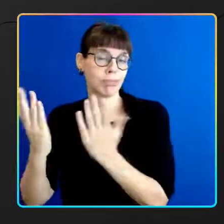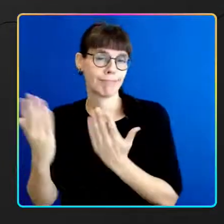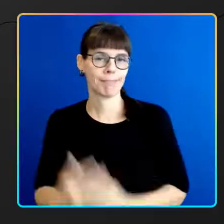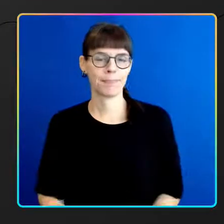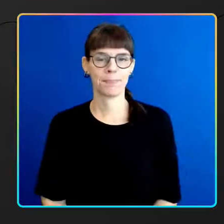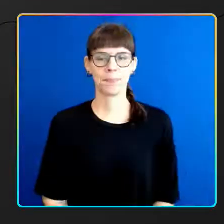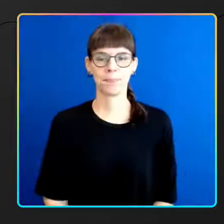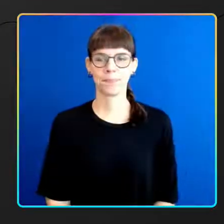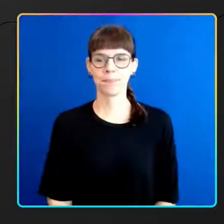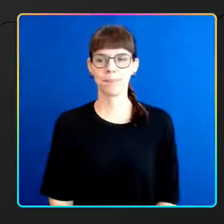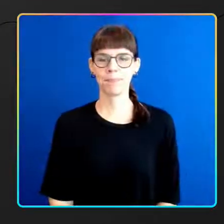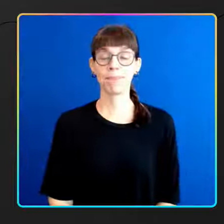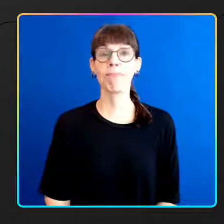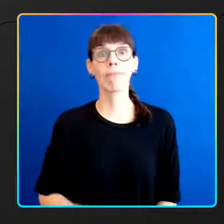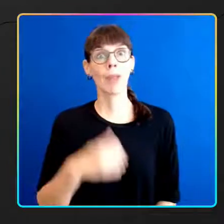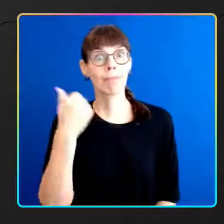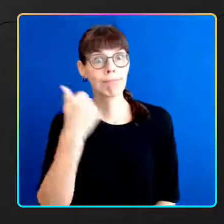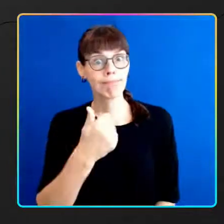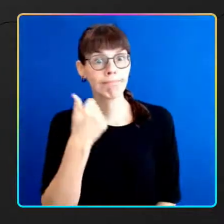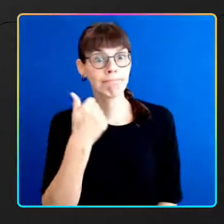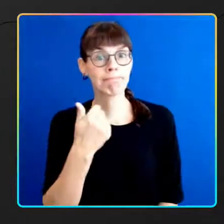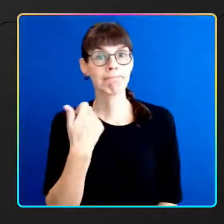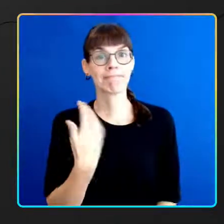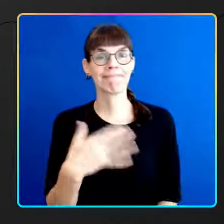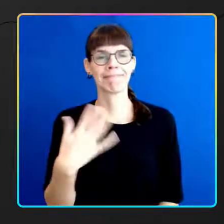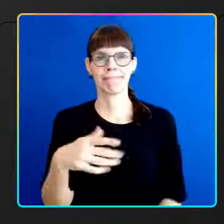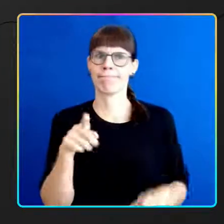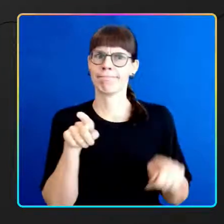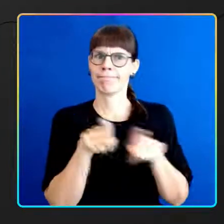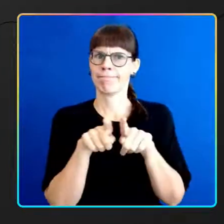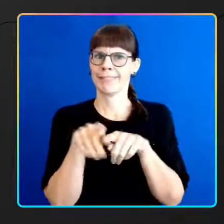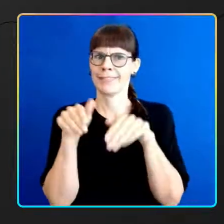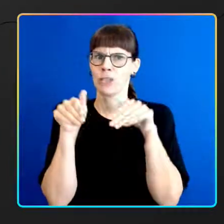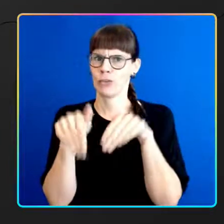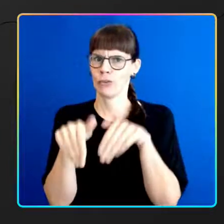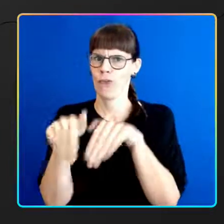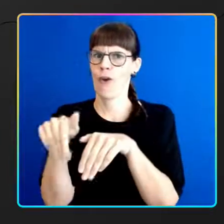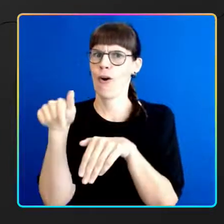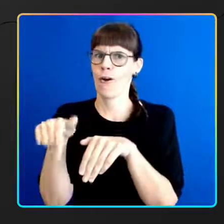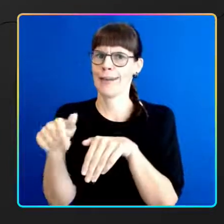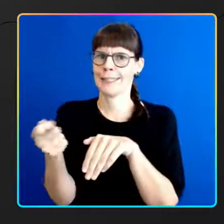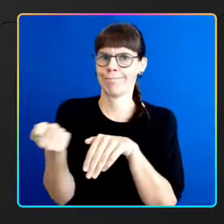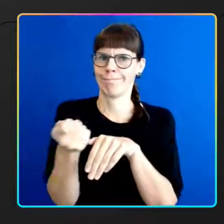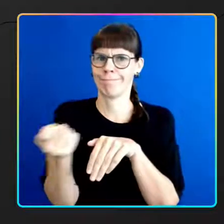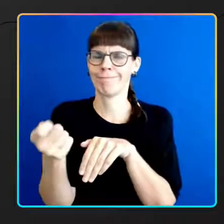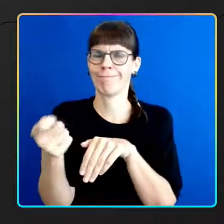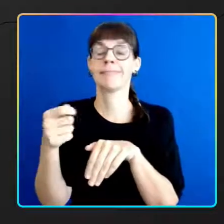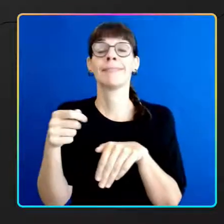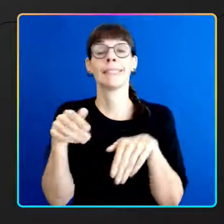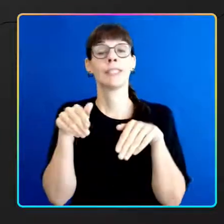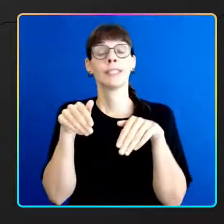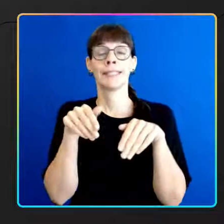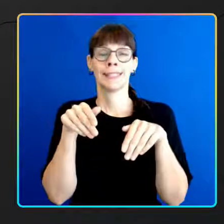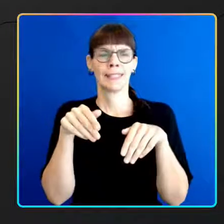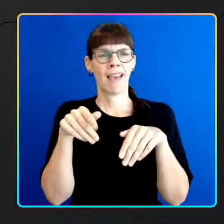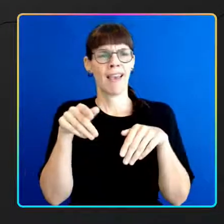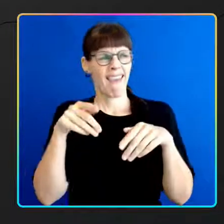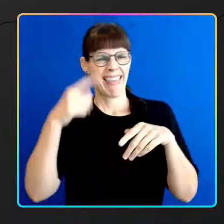Love to hear about the dogs. We should make that a thing on social media, dogs of AI.